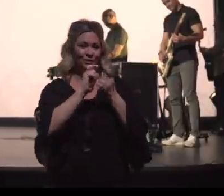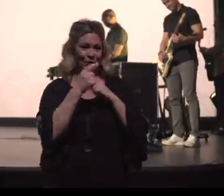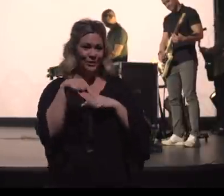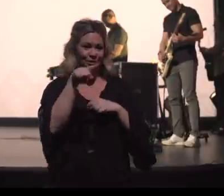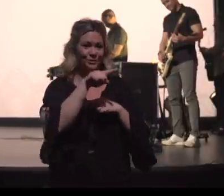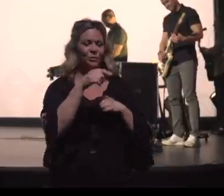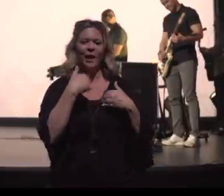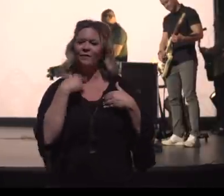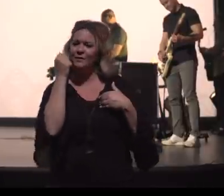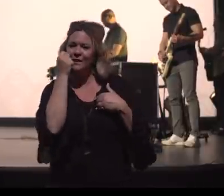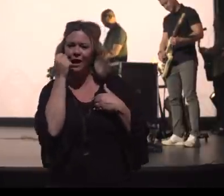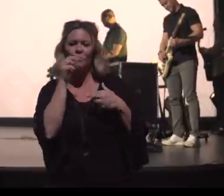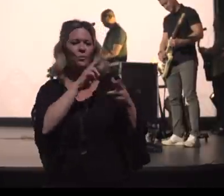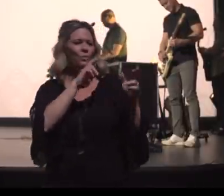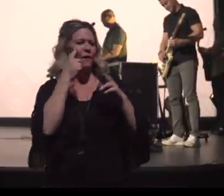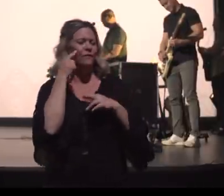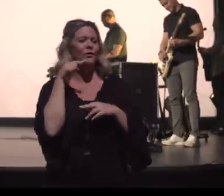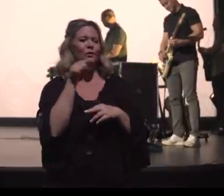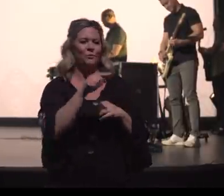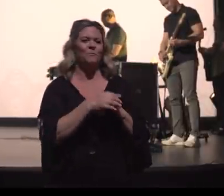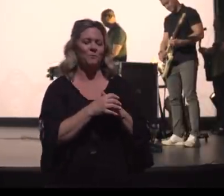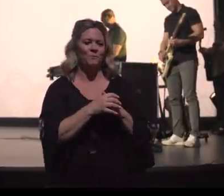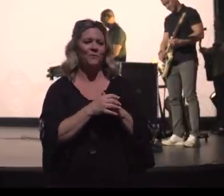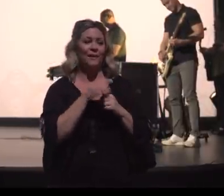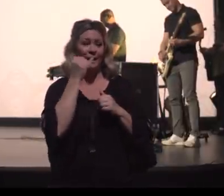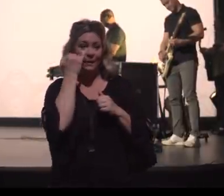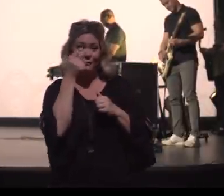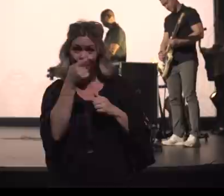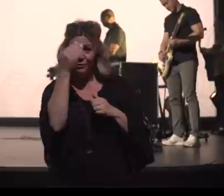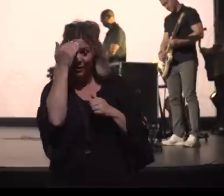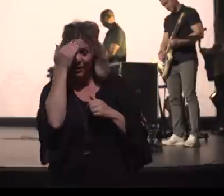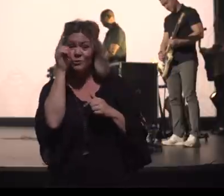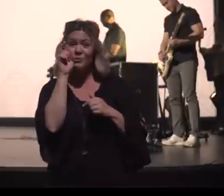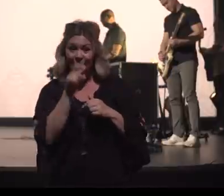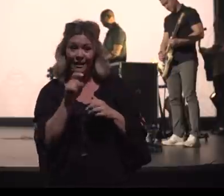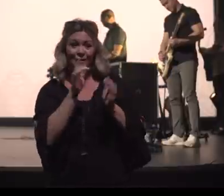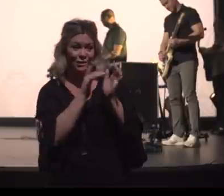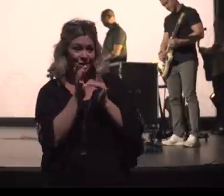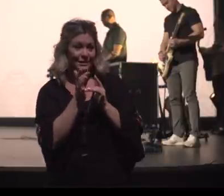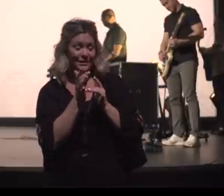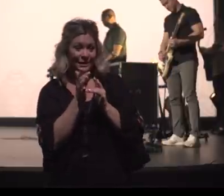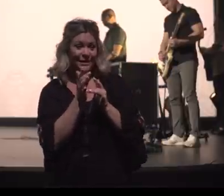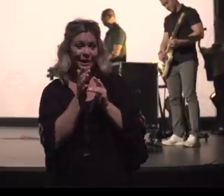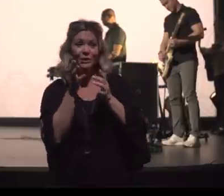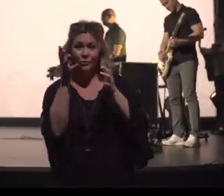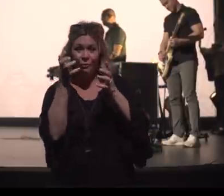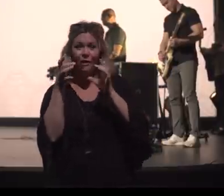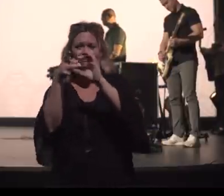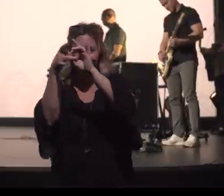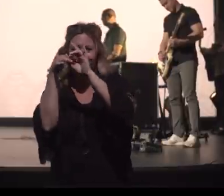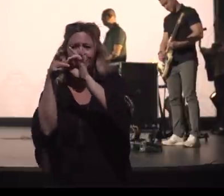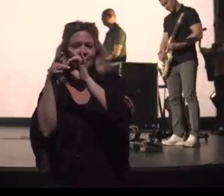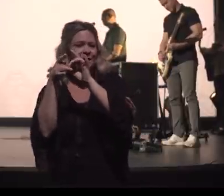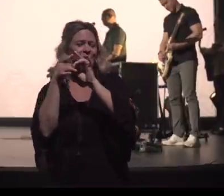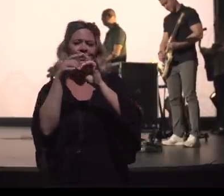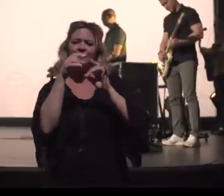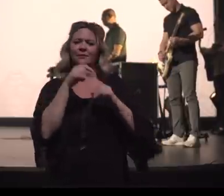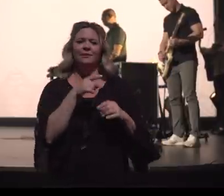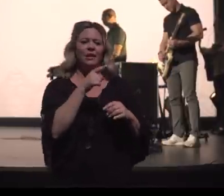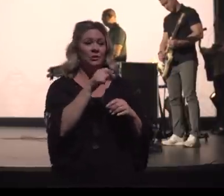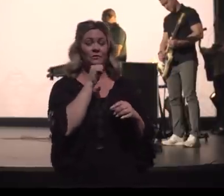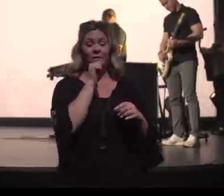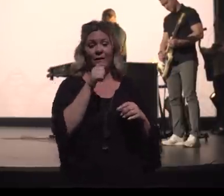We're ready for you. So after the service, if you know you need Jesus, you need to go all in. You've never really gone all in. You haven't really repented and